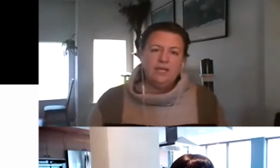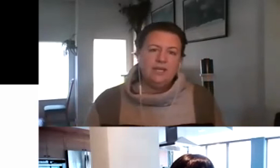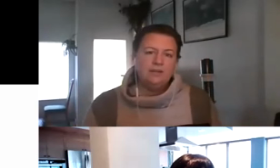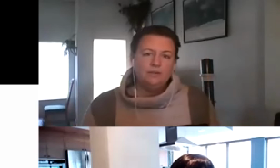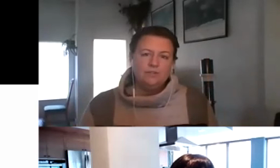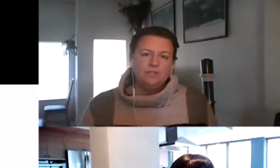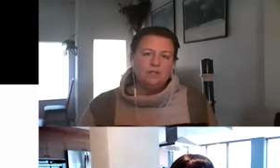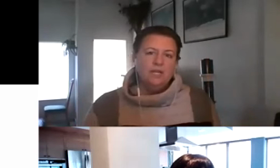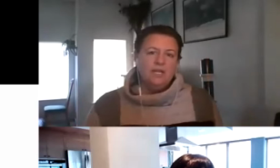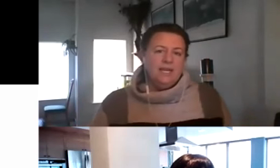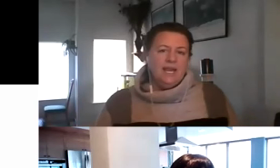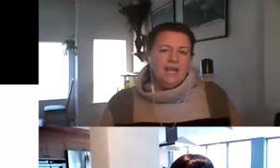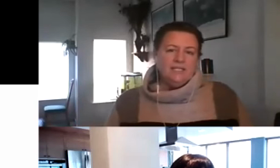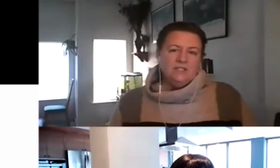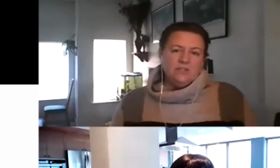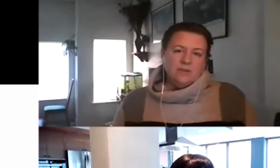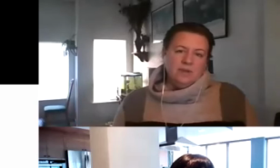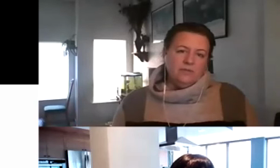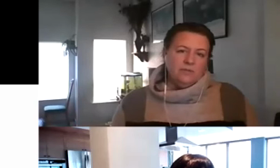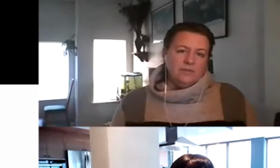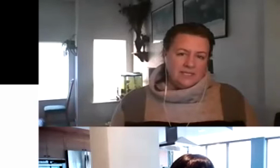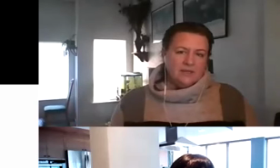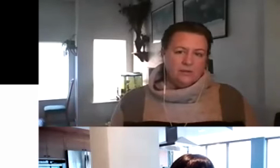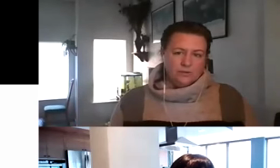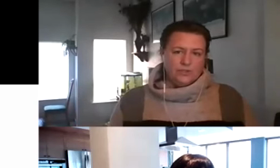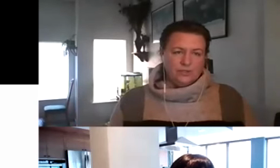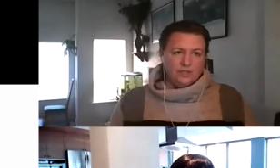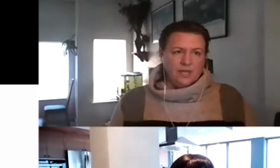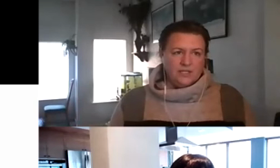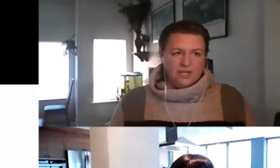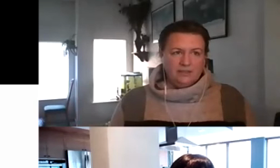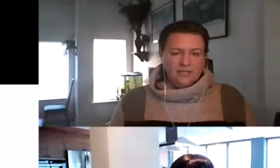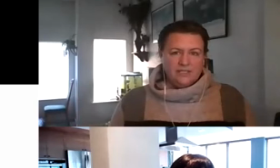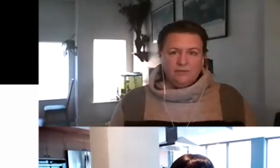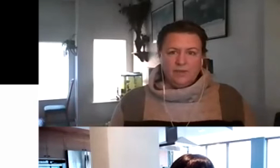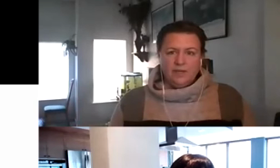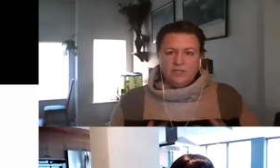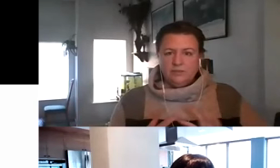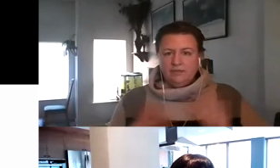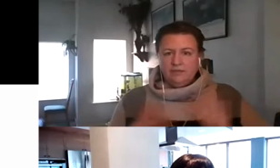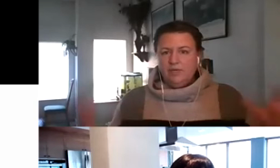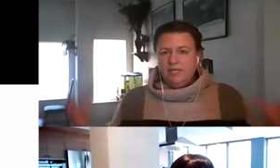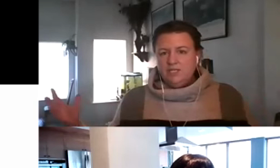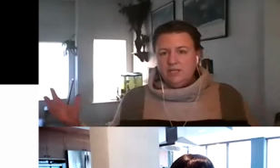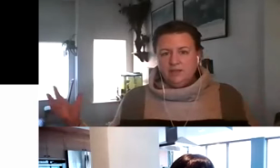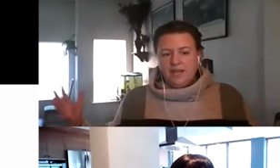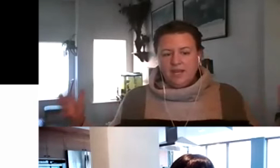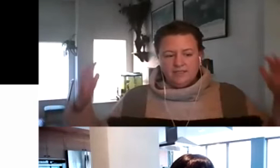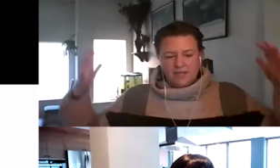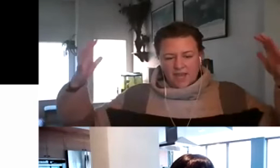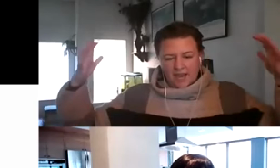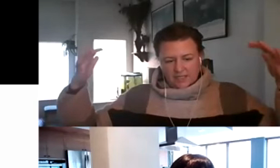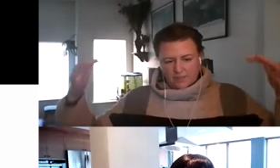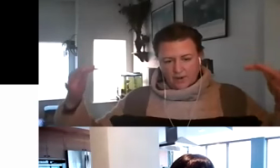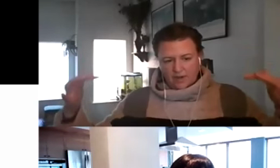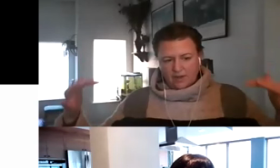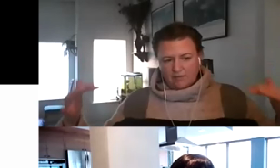a role in creating a culture. And trauma-informed is a culture, not a checklist. If we aren't doing it for each other